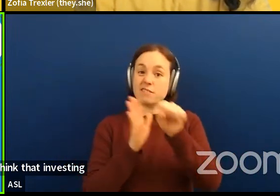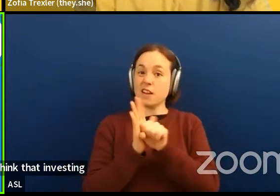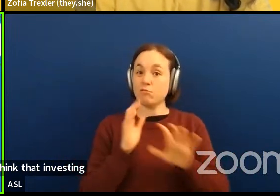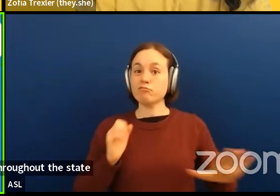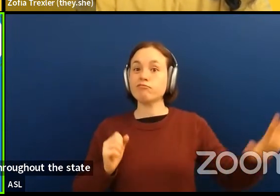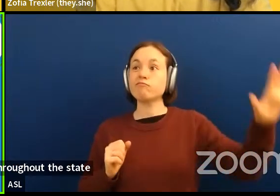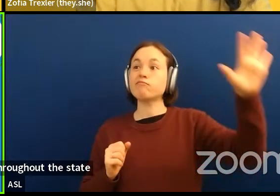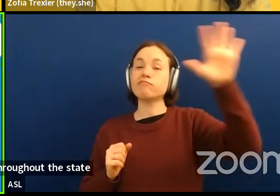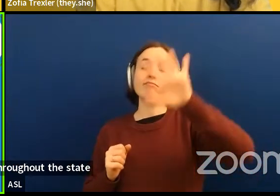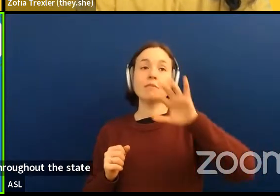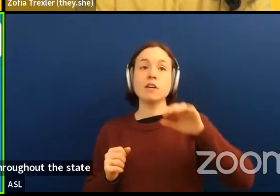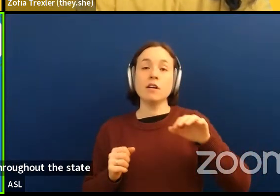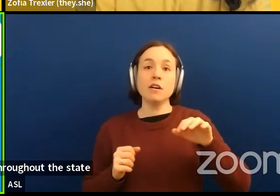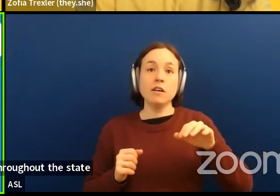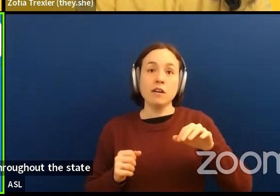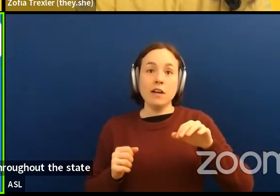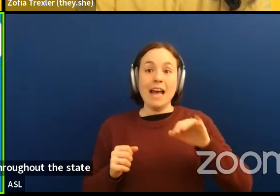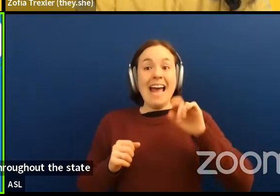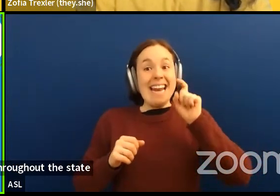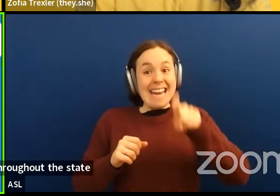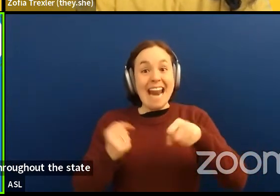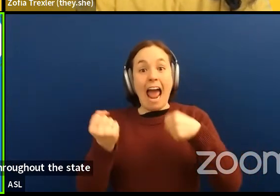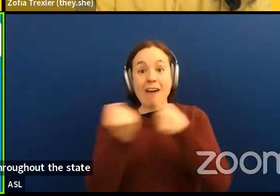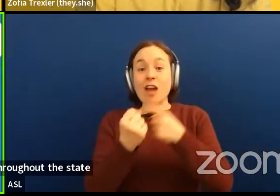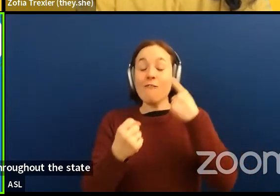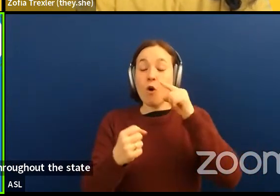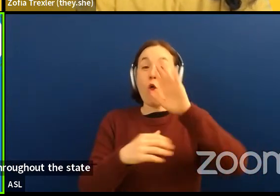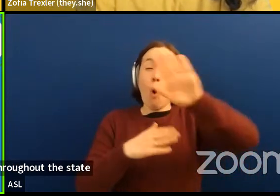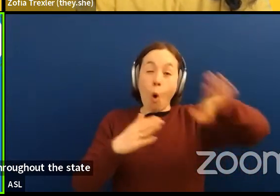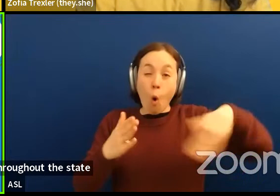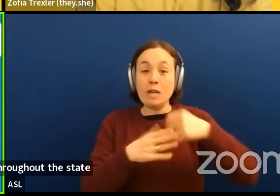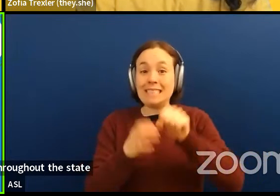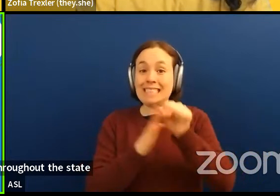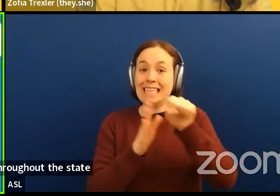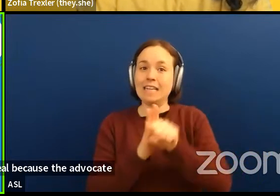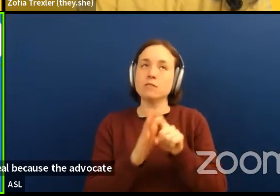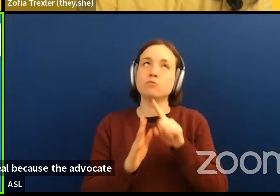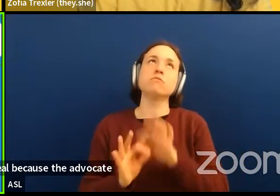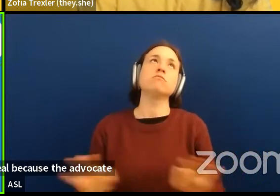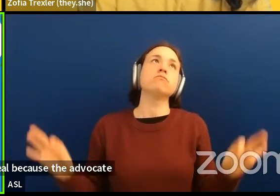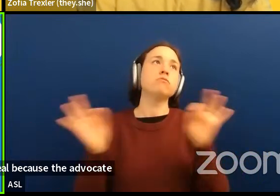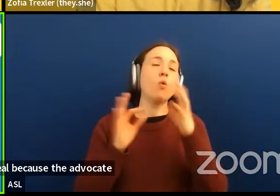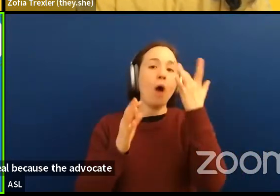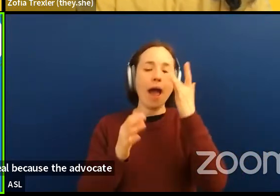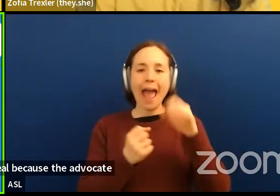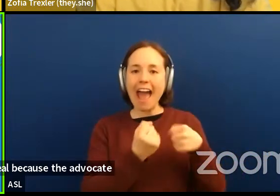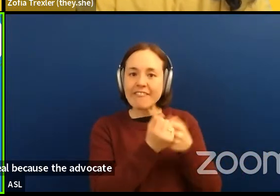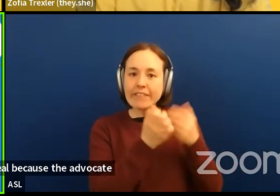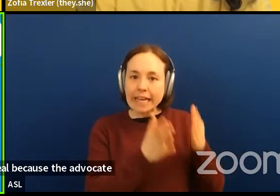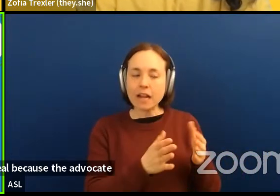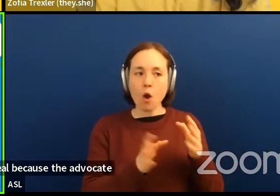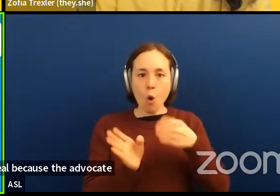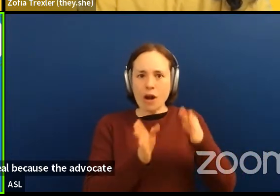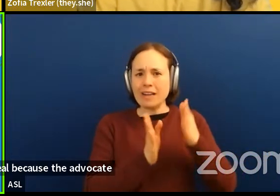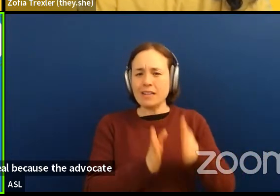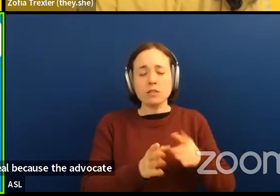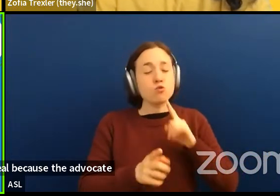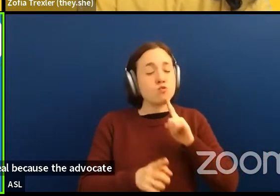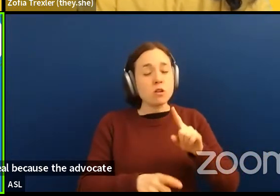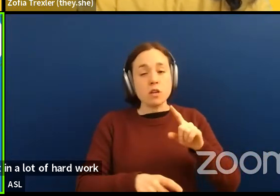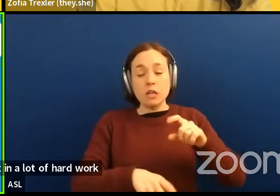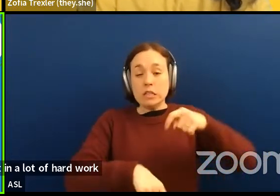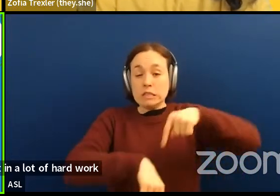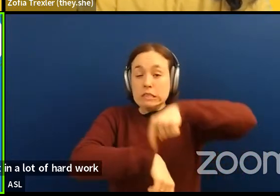would be a big key deal, because the advocates and organizers put in a lot of hard work and time